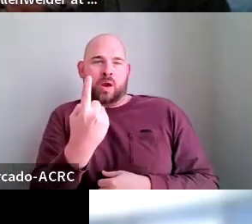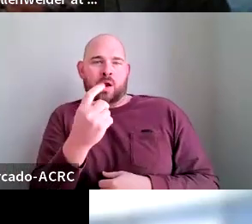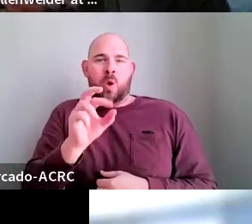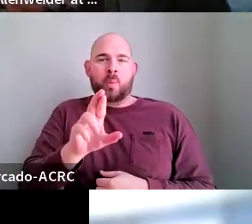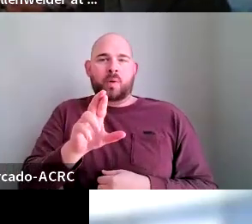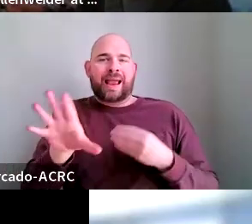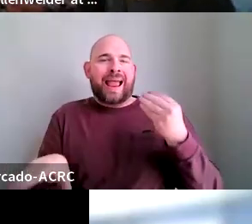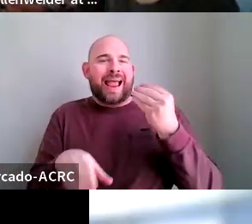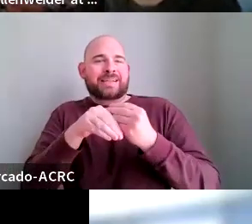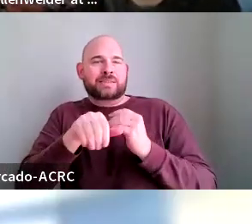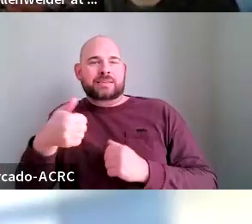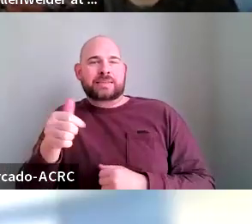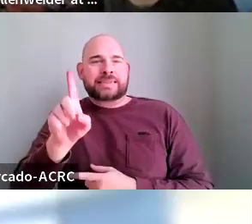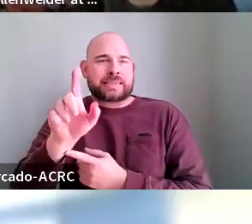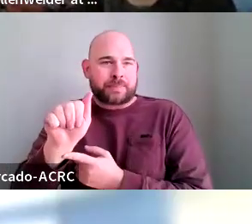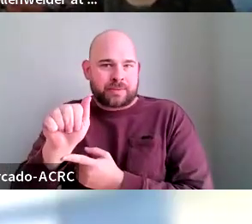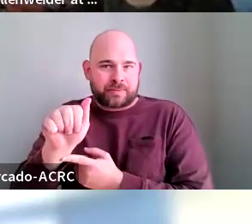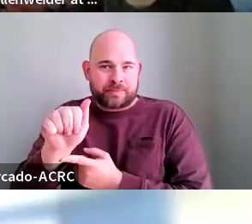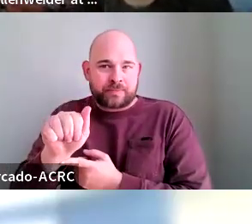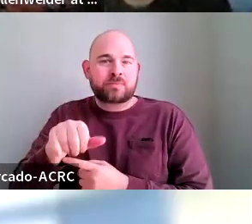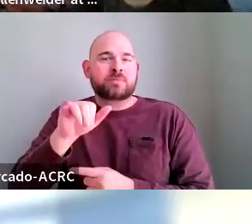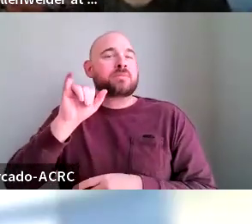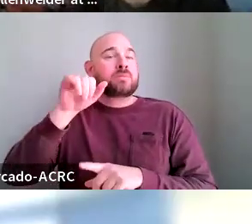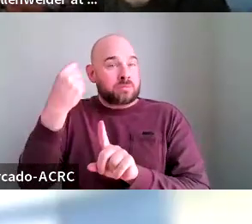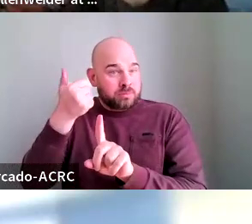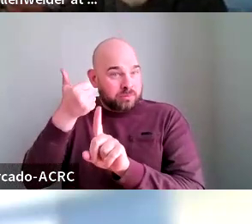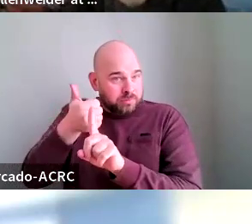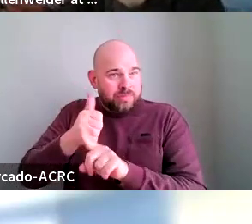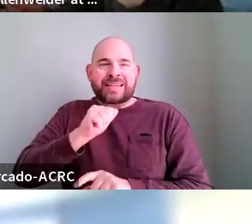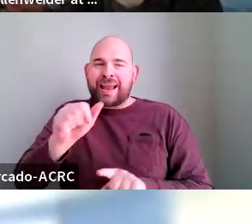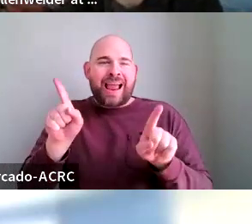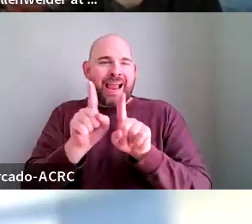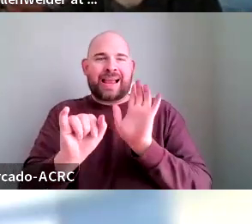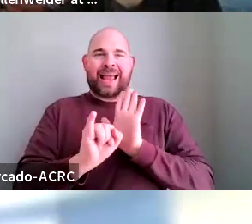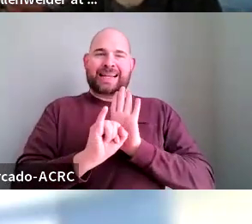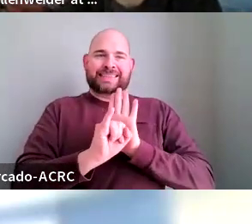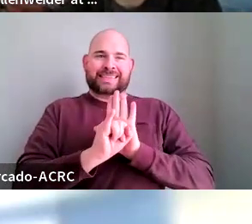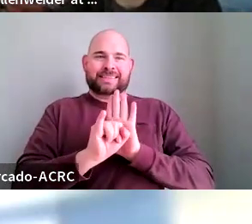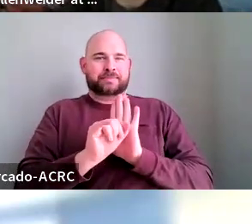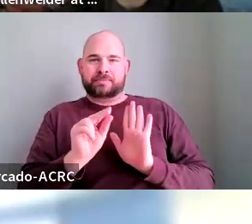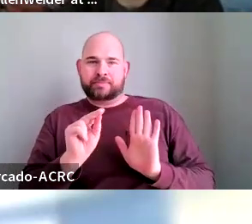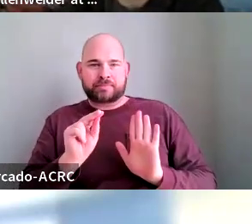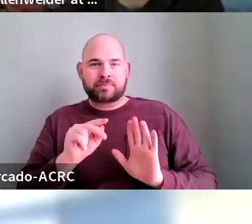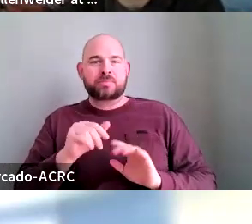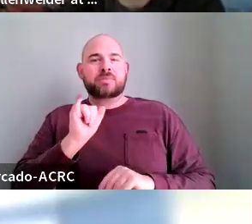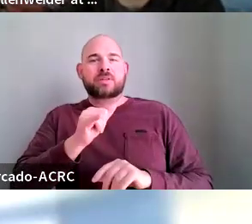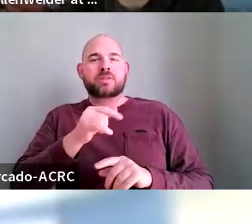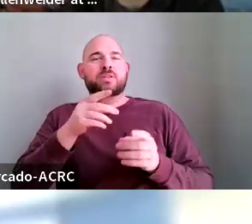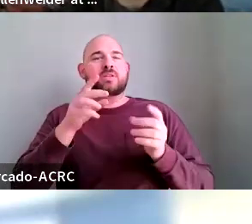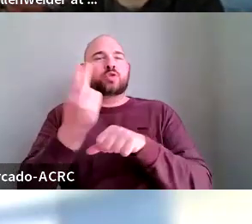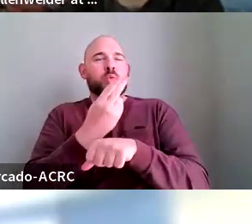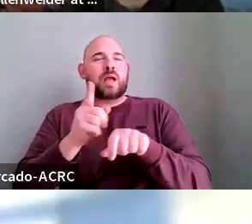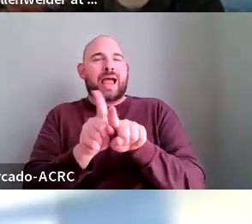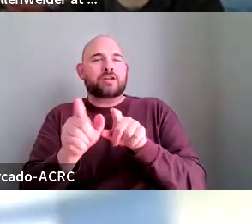deaf people who also have 1 or more additional disabilities. So this is not an